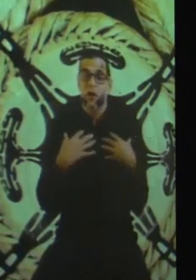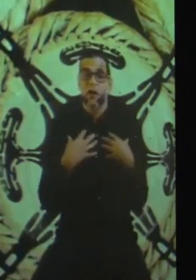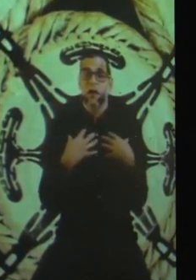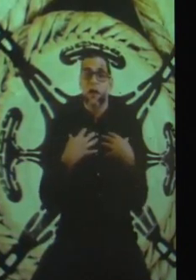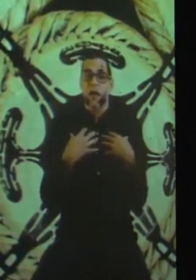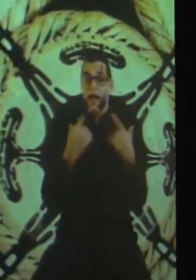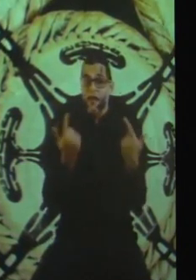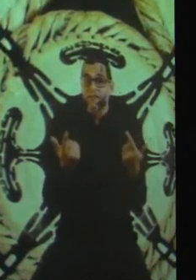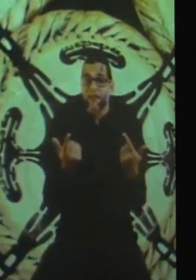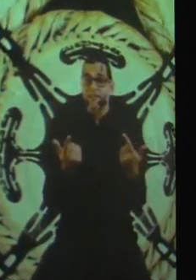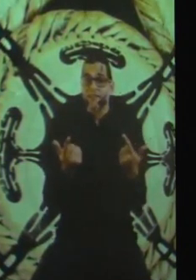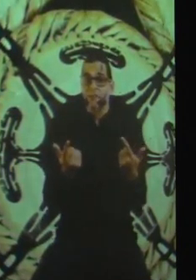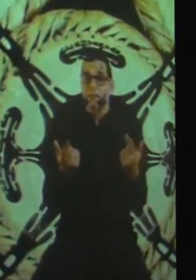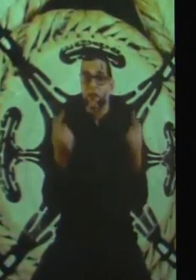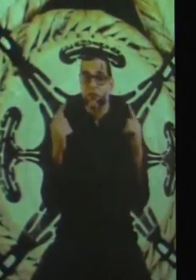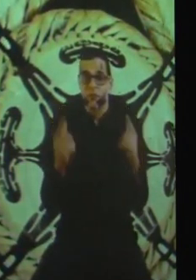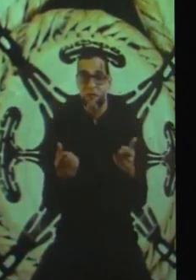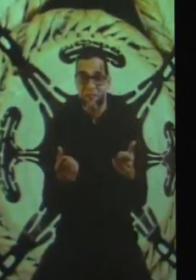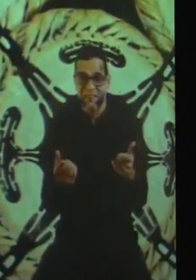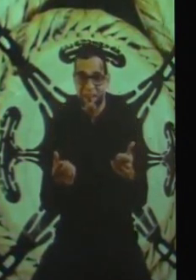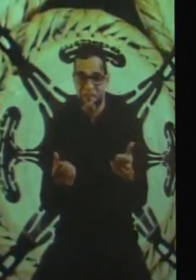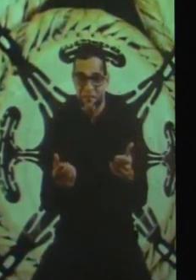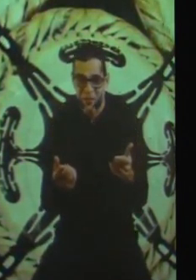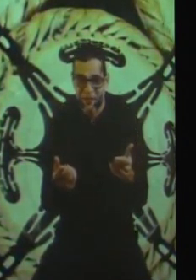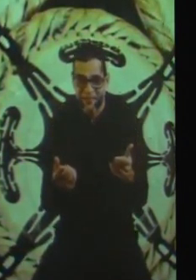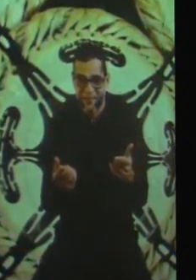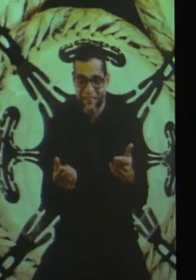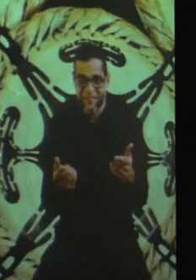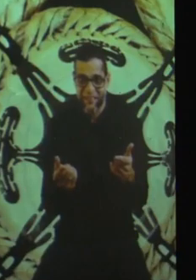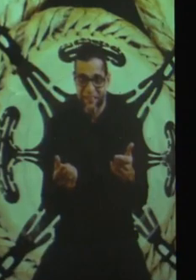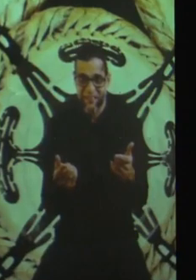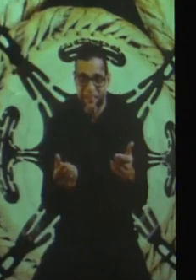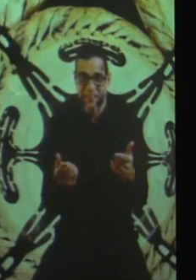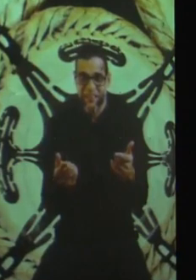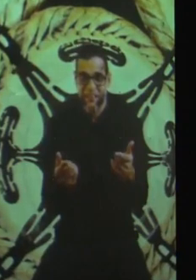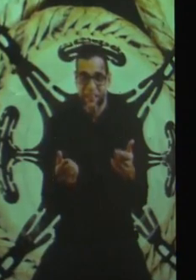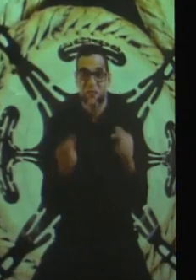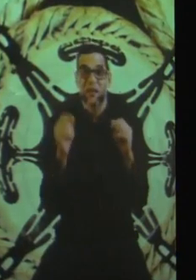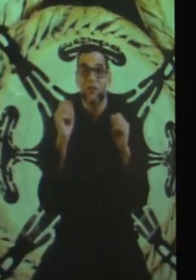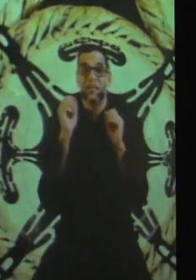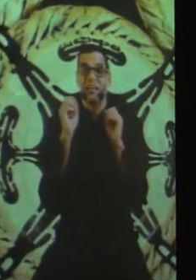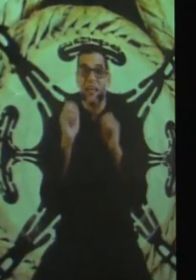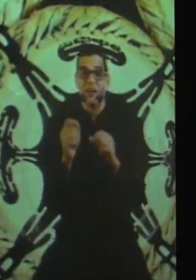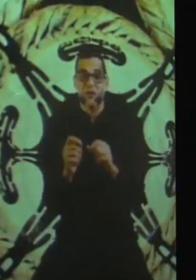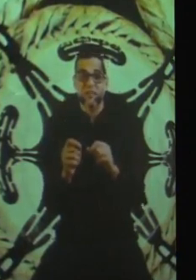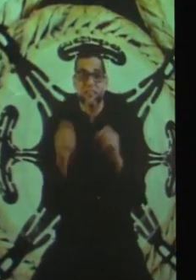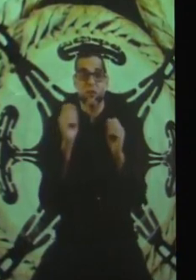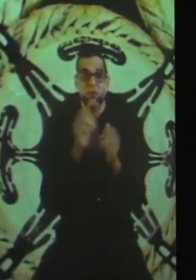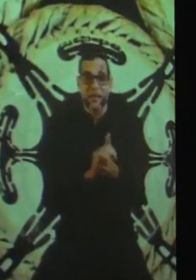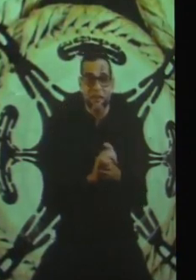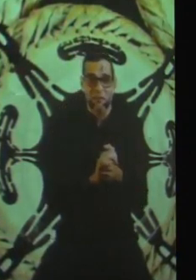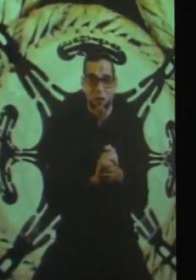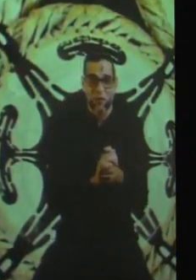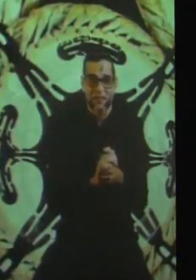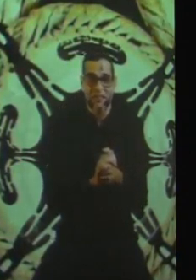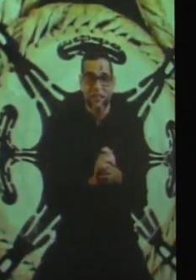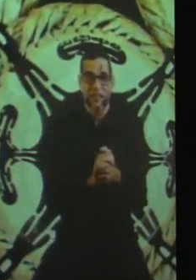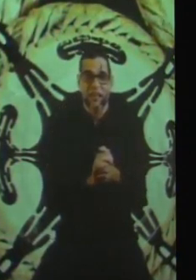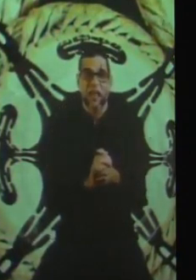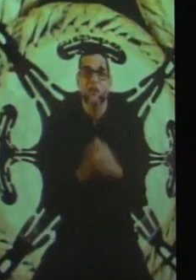Now, I have this concept about the gravity of the moment. That's right, you can increase the weight of the